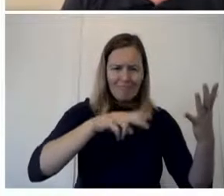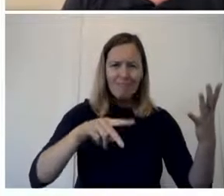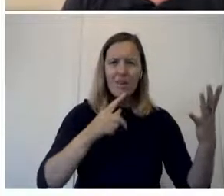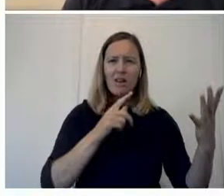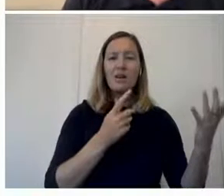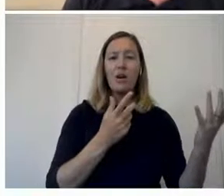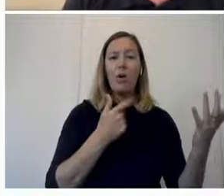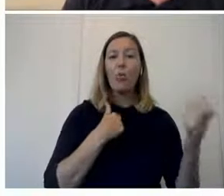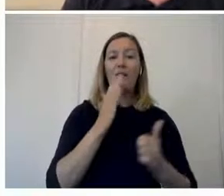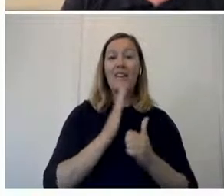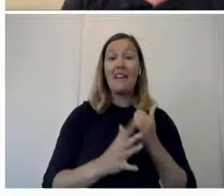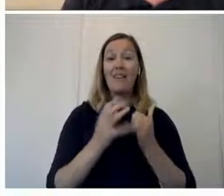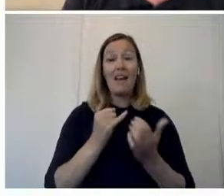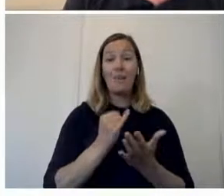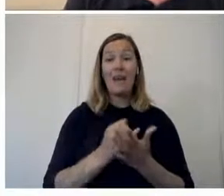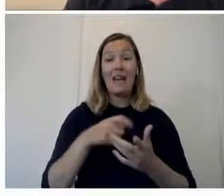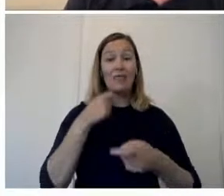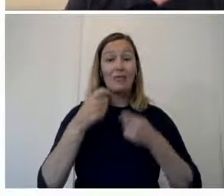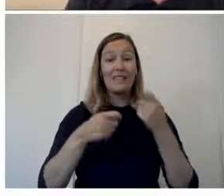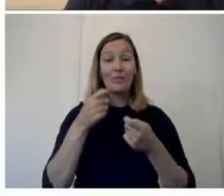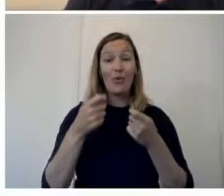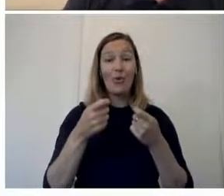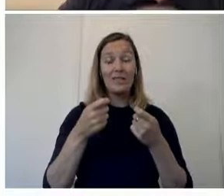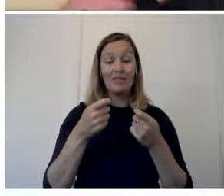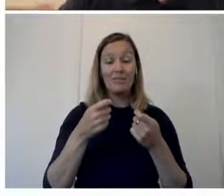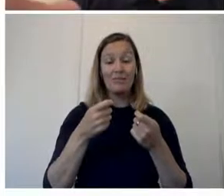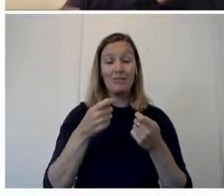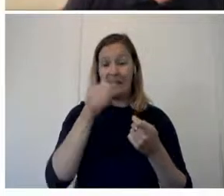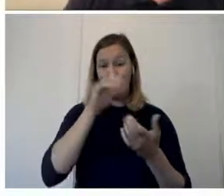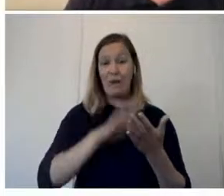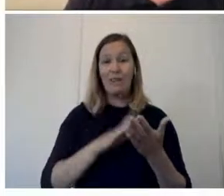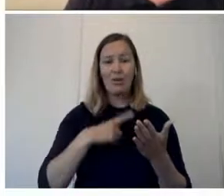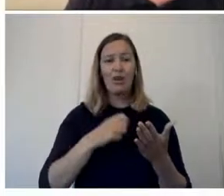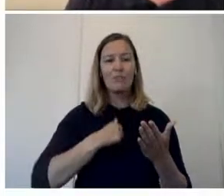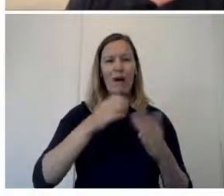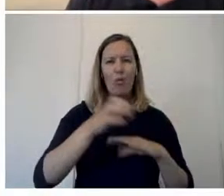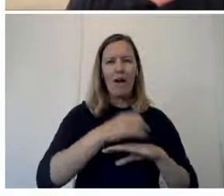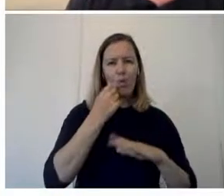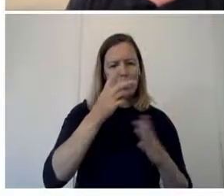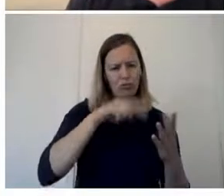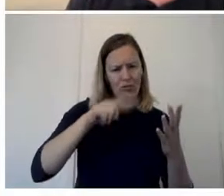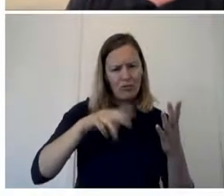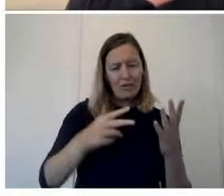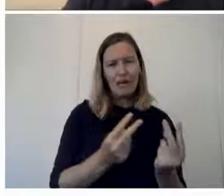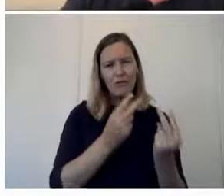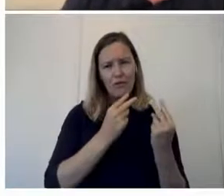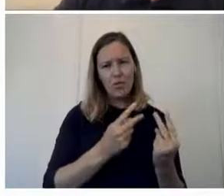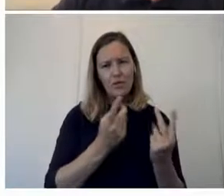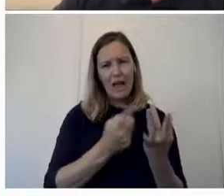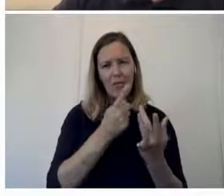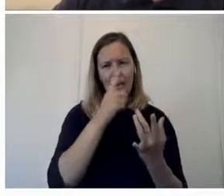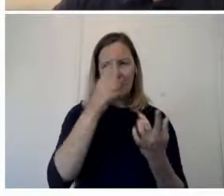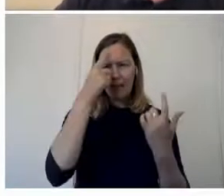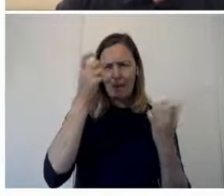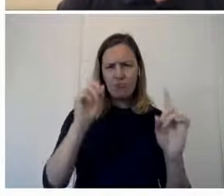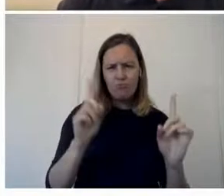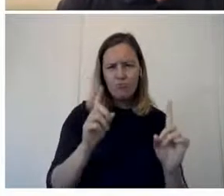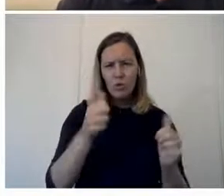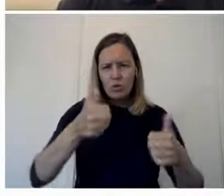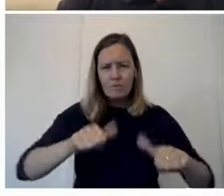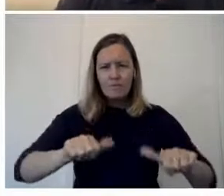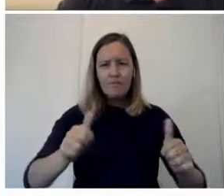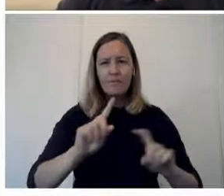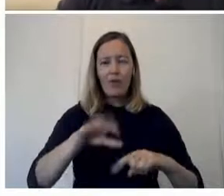meal because my wife has read every single review going, and that's the same how she chooses her theater shows. Okay,